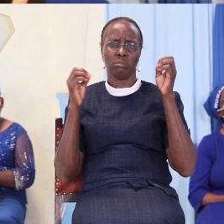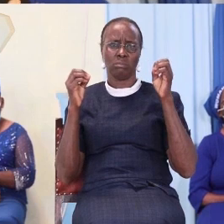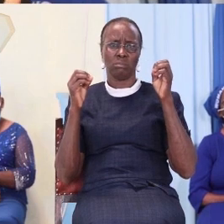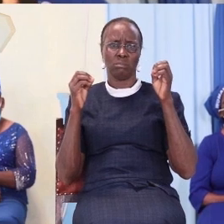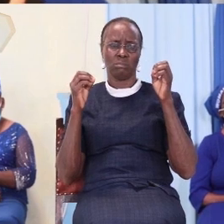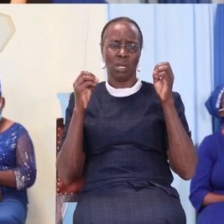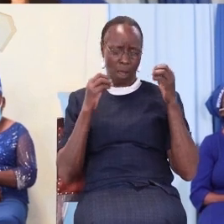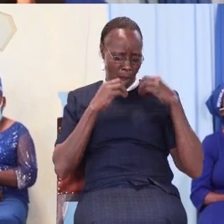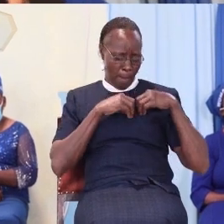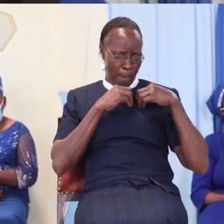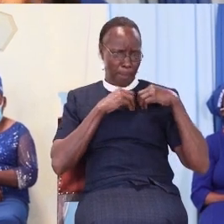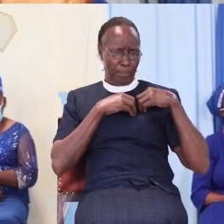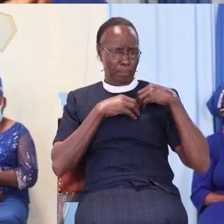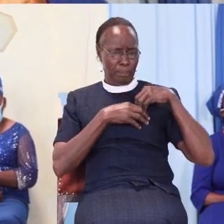God.